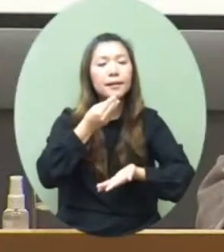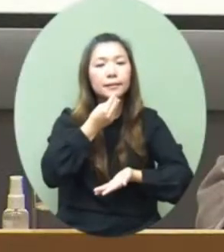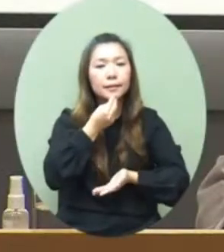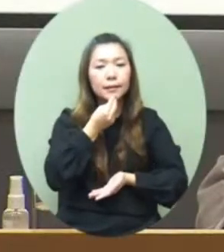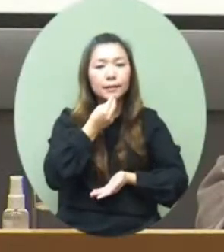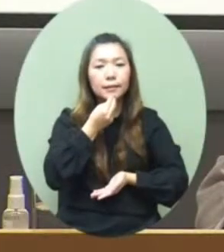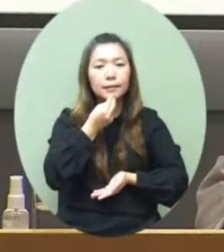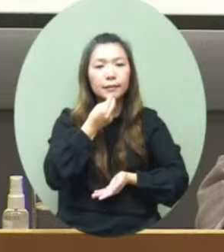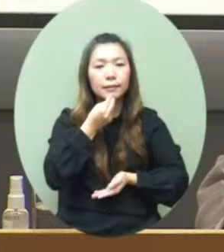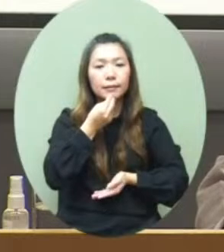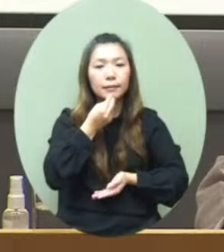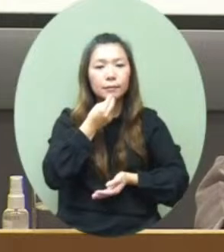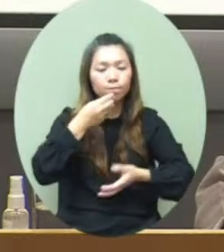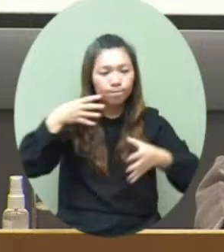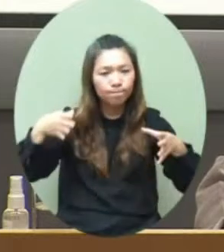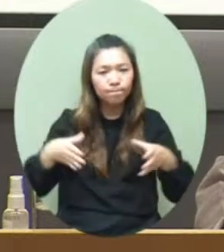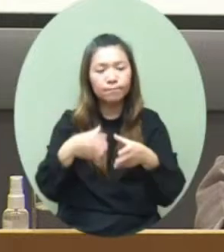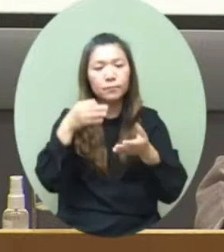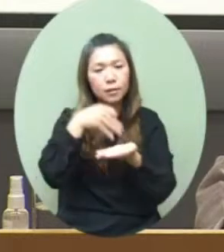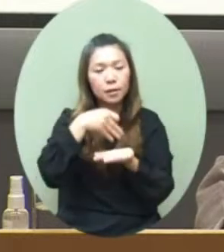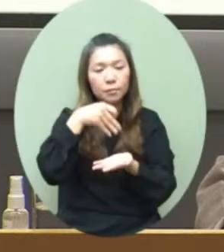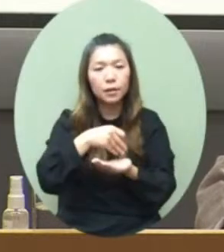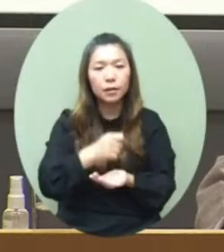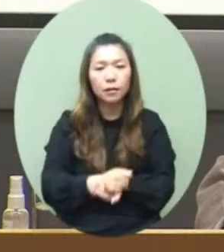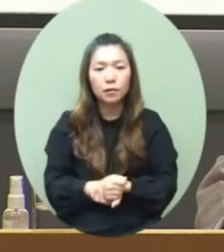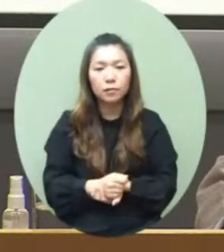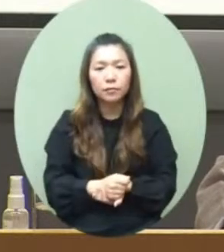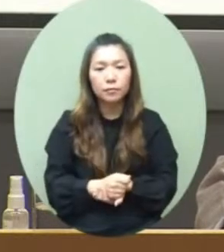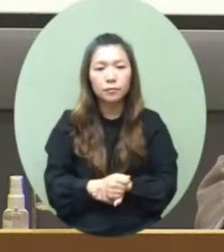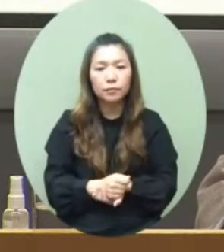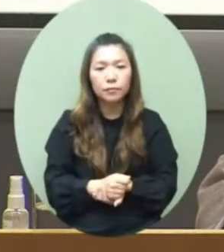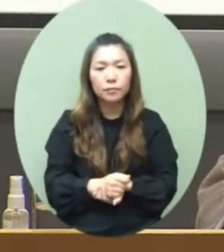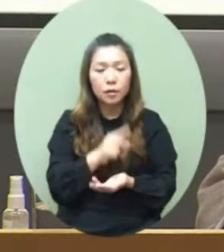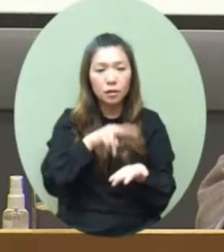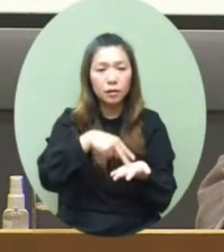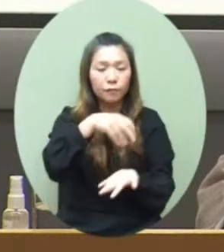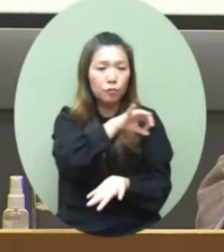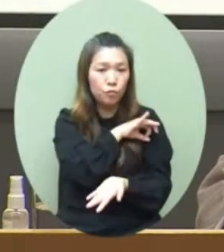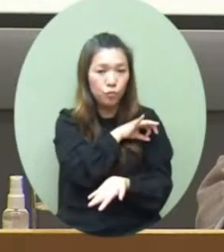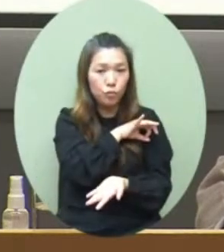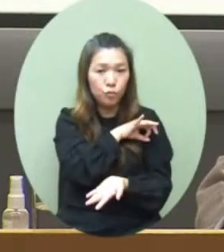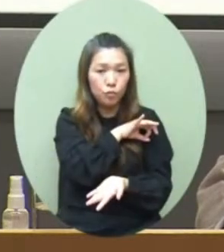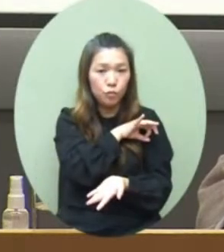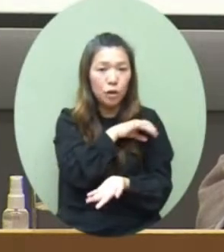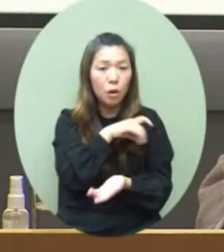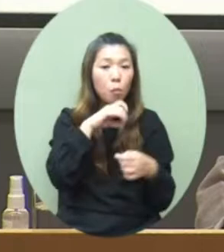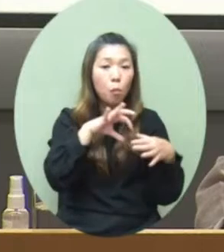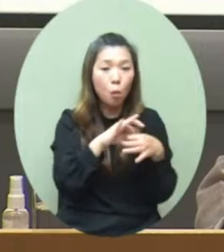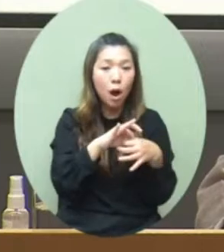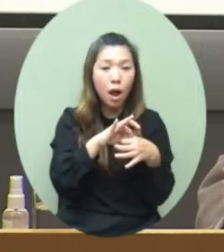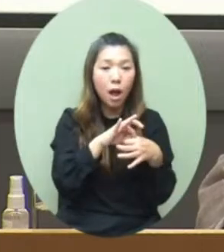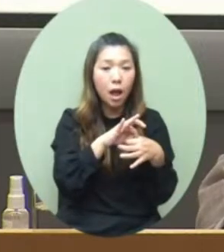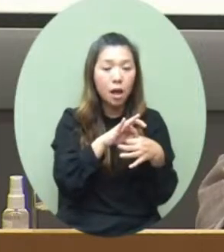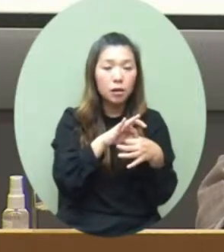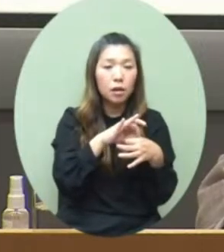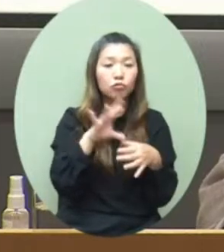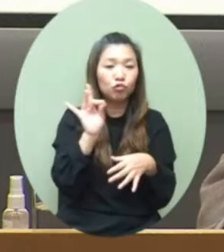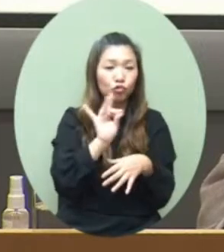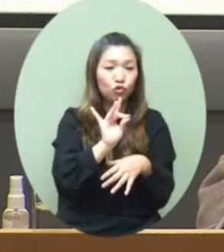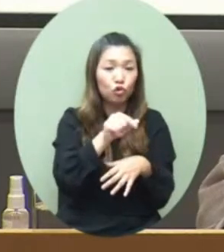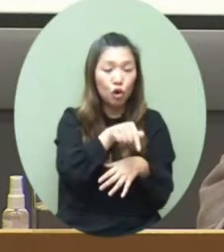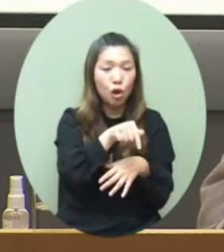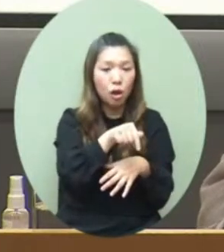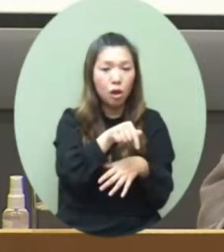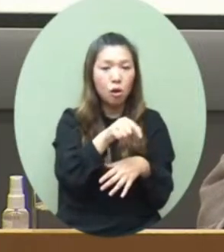For fairs, we hope that we will include different delicacies. So, with